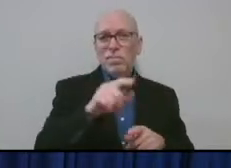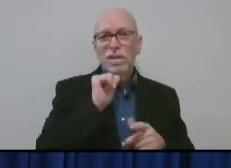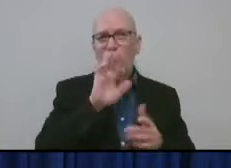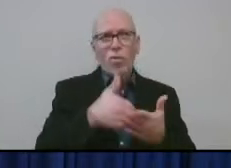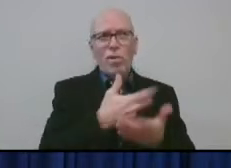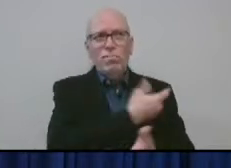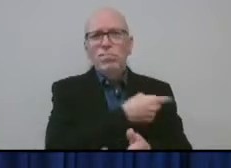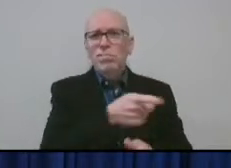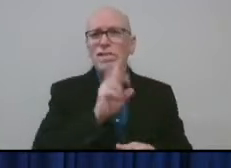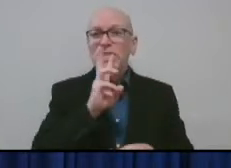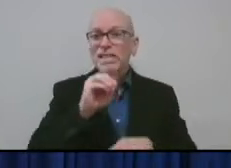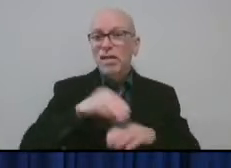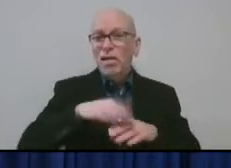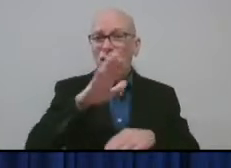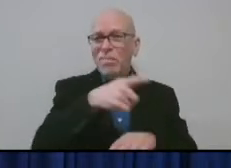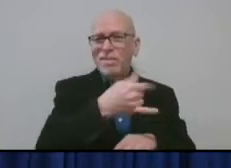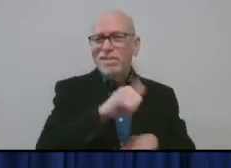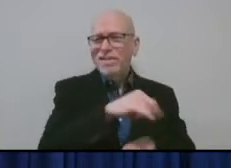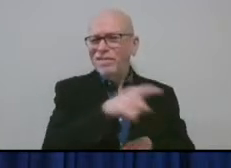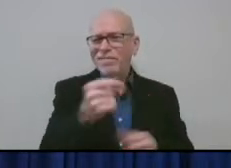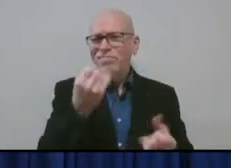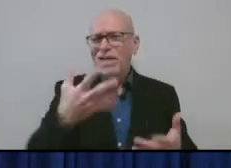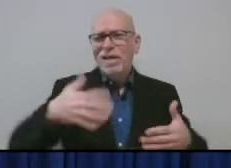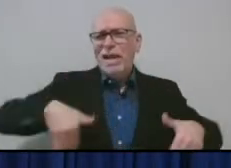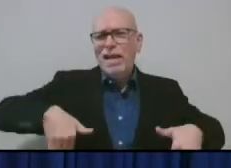60 and above. And so when you look at the